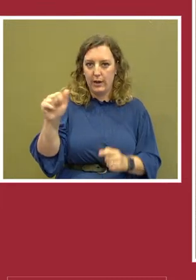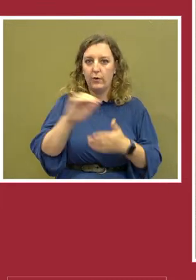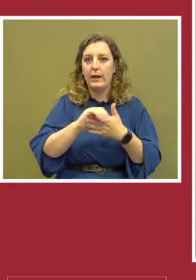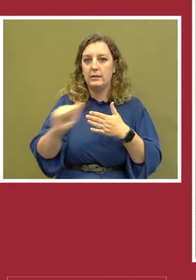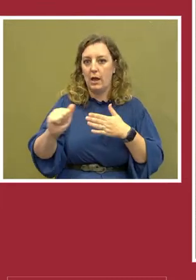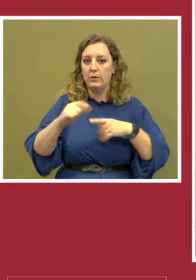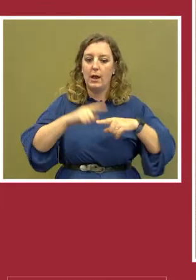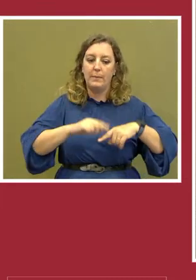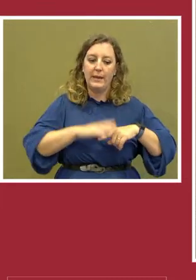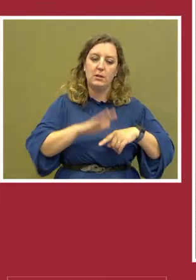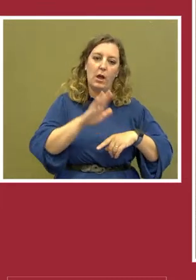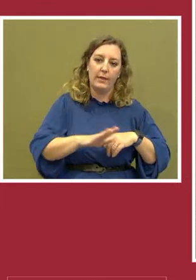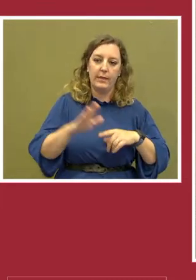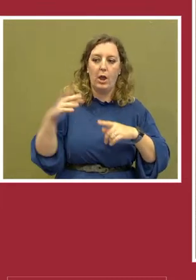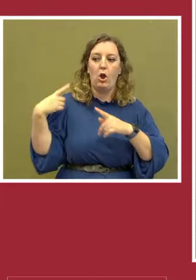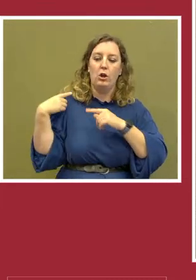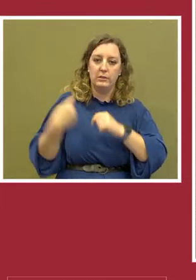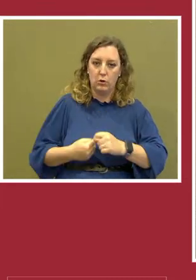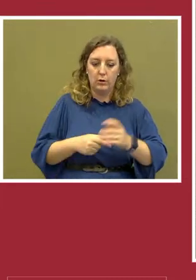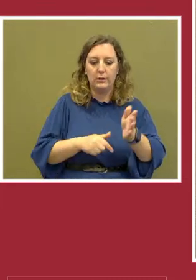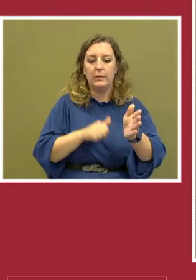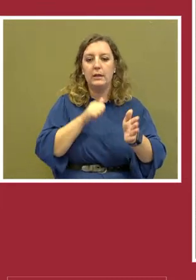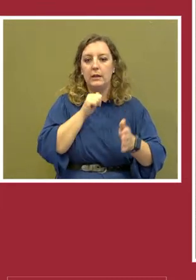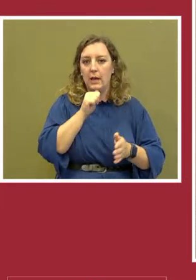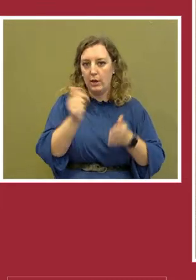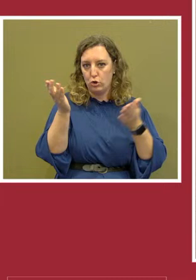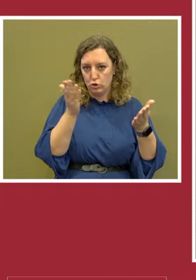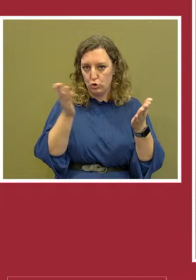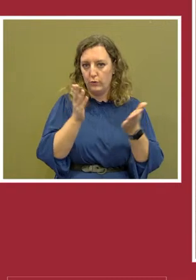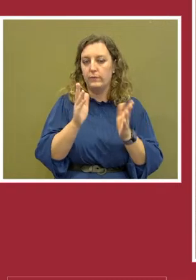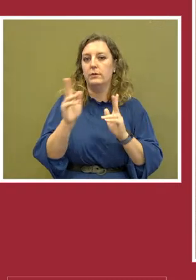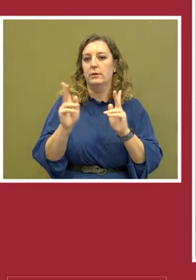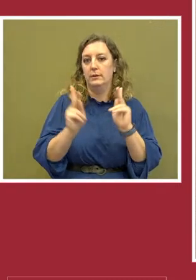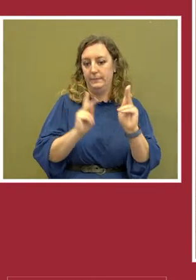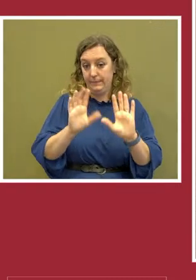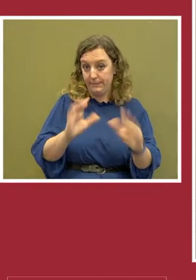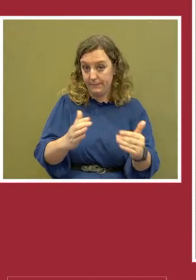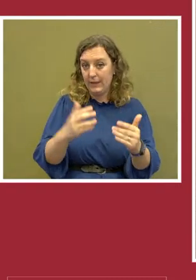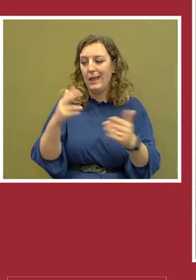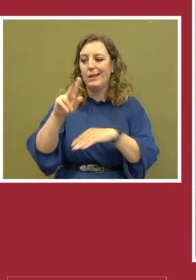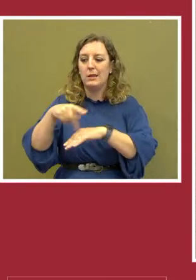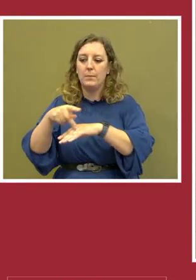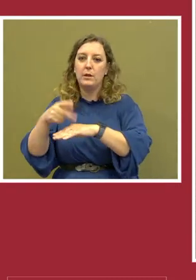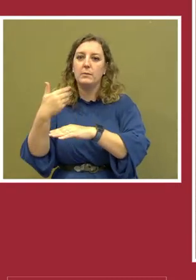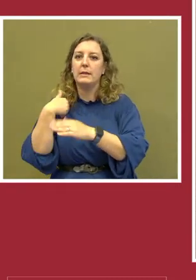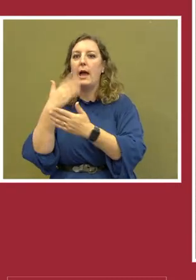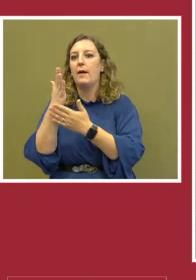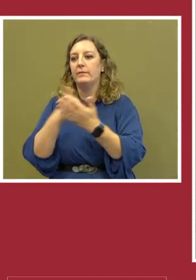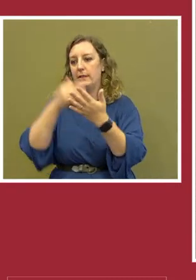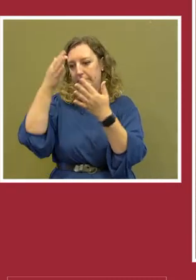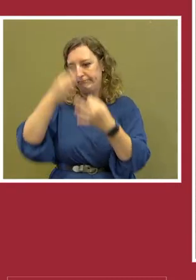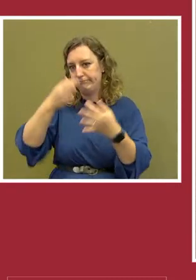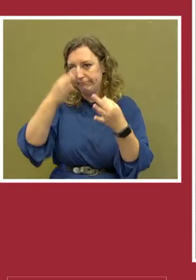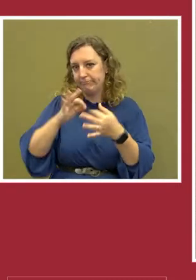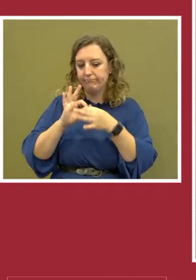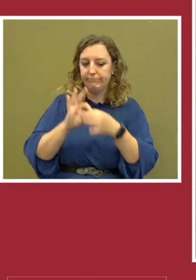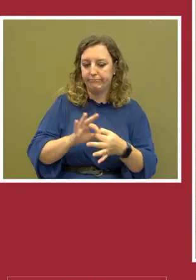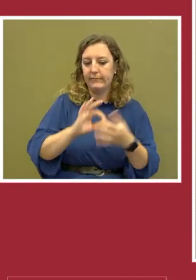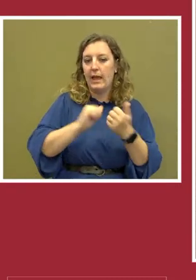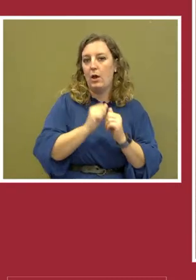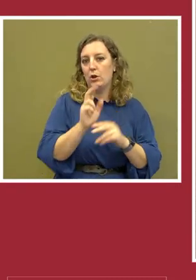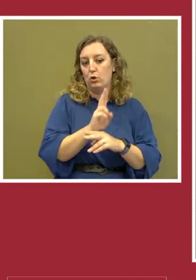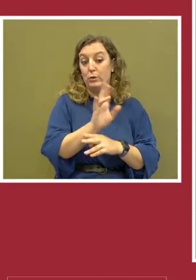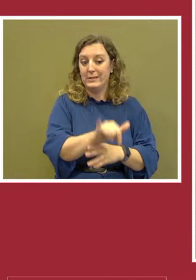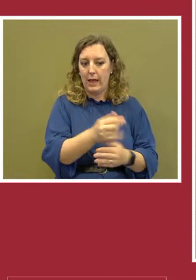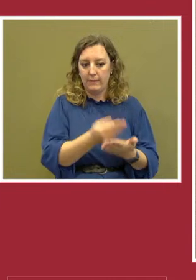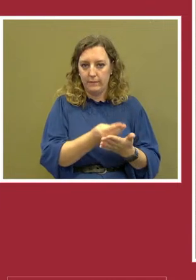historically underserved population and their enrollment. And so our principals have some choices they can make regarding how they